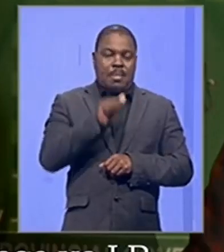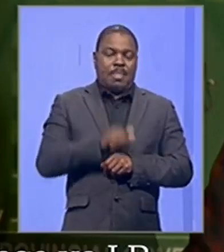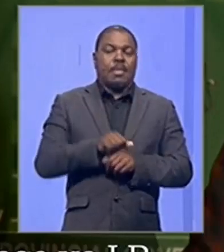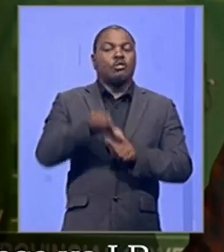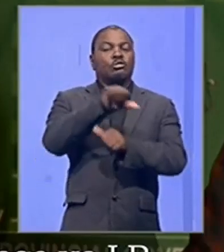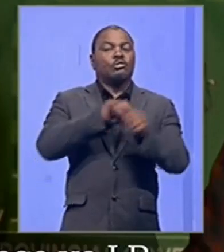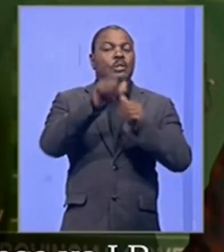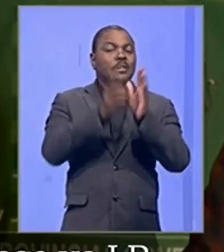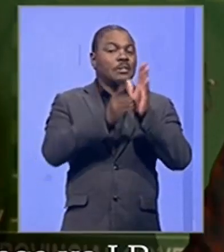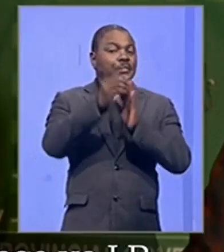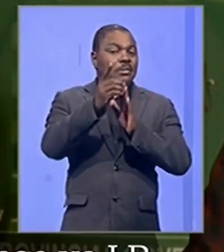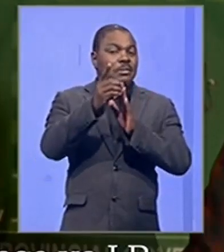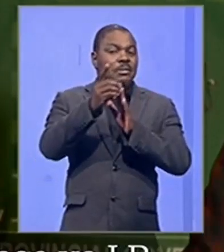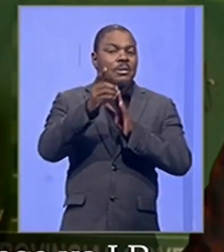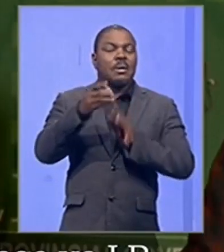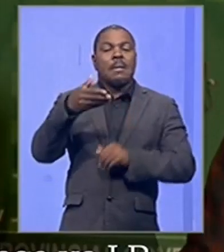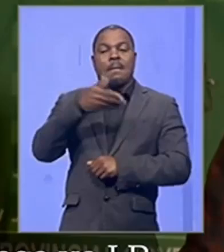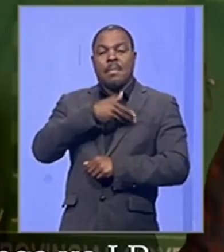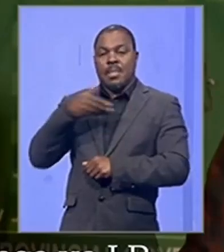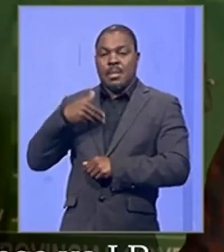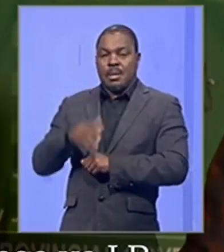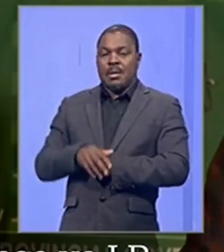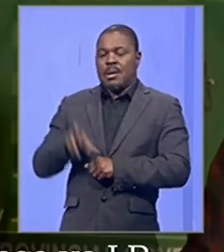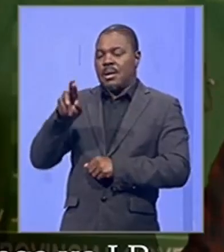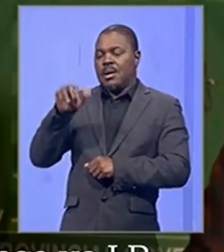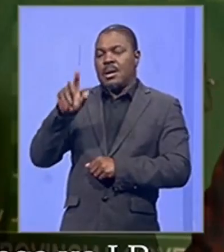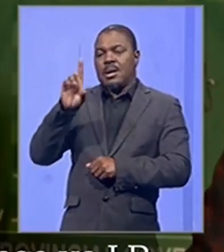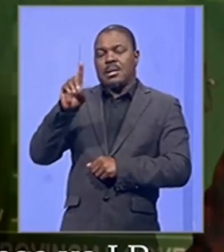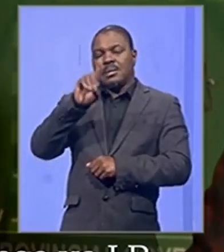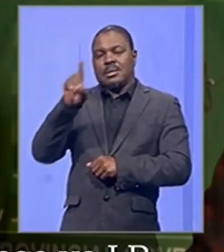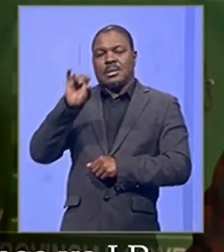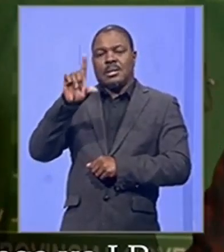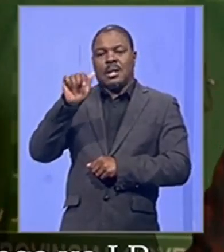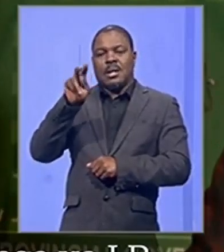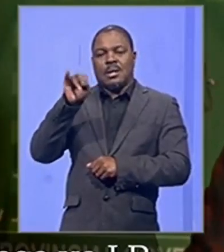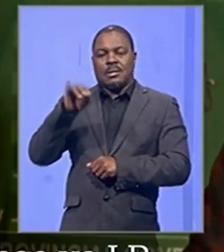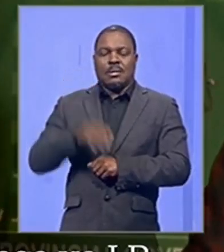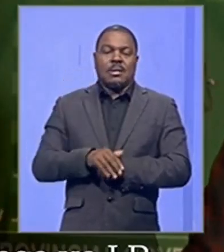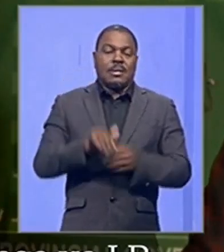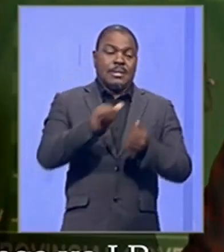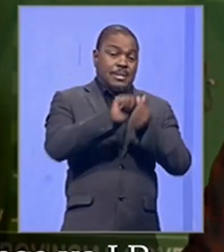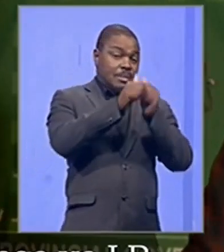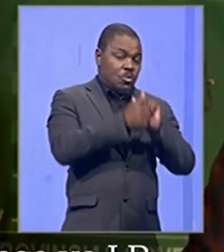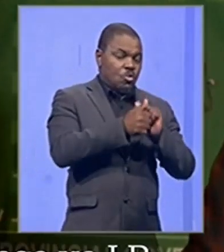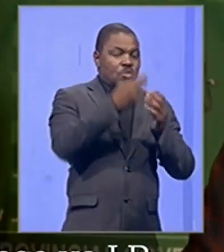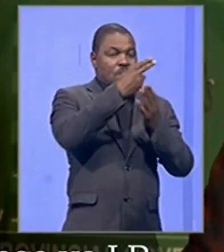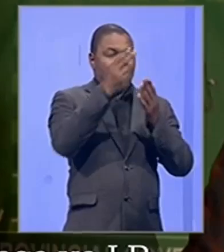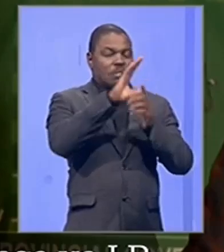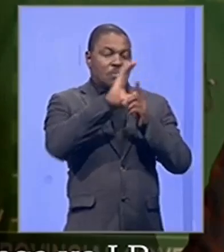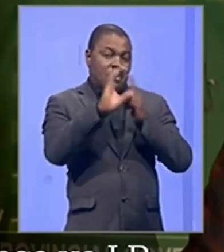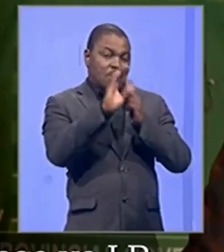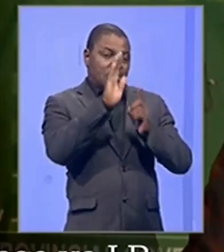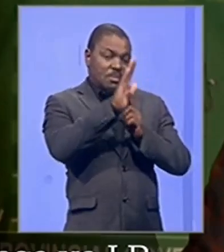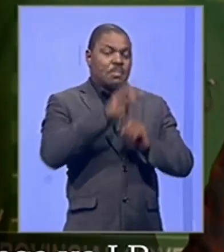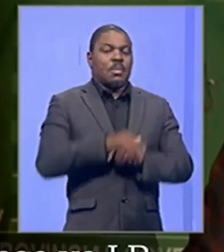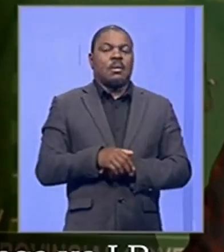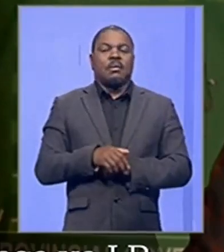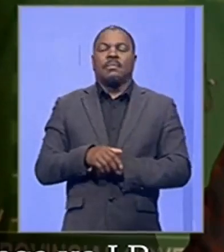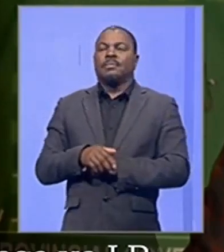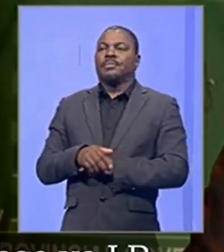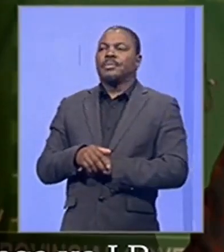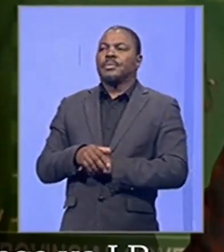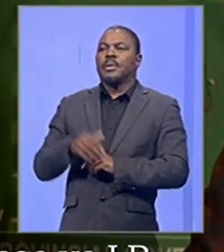Development, Wome Furufero Florence Radzilani. Department of Sports, Arts and Culture,